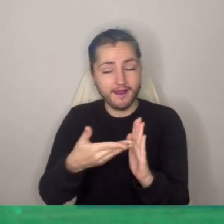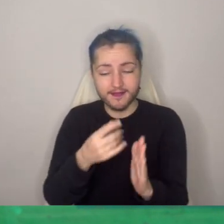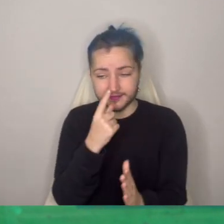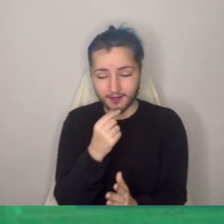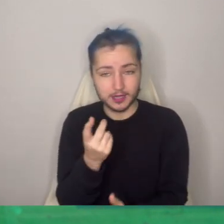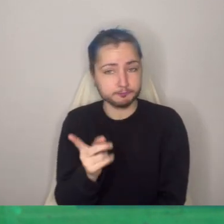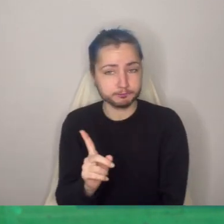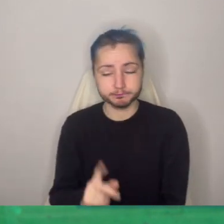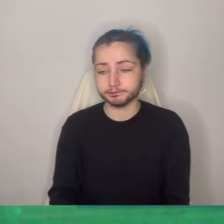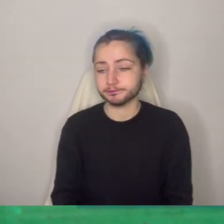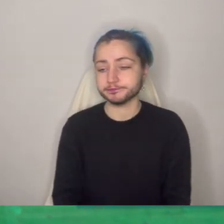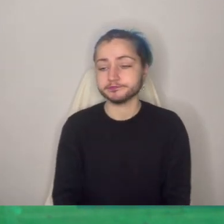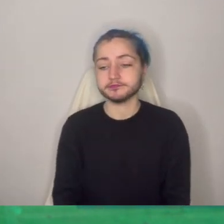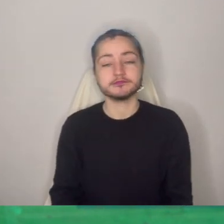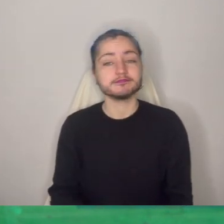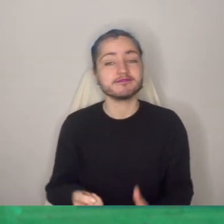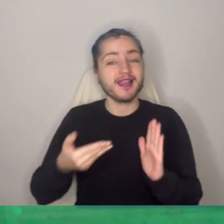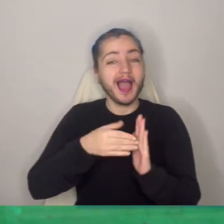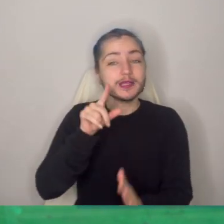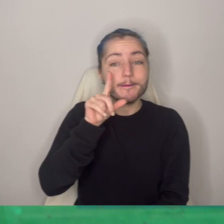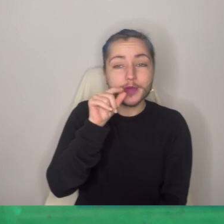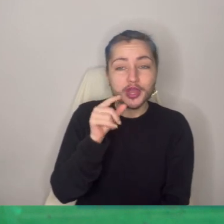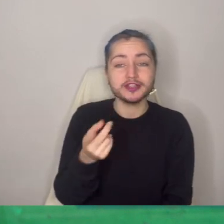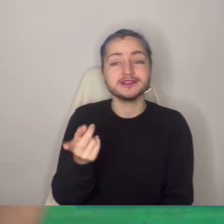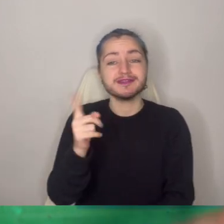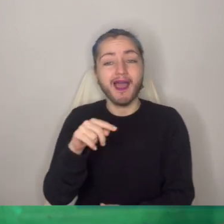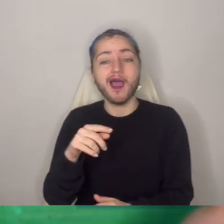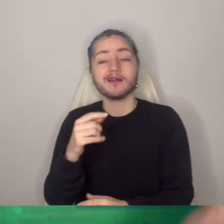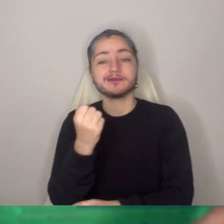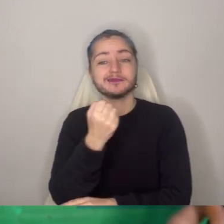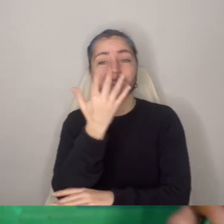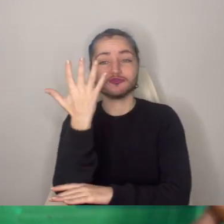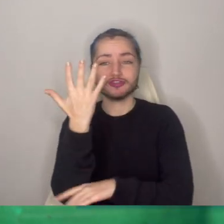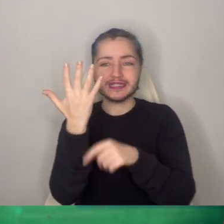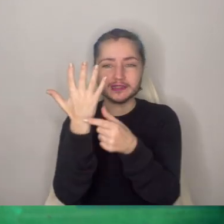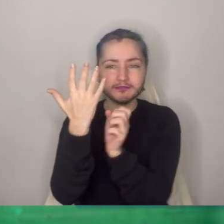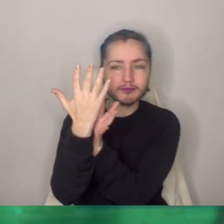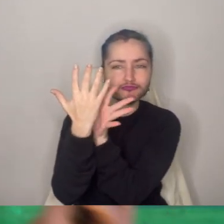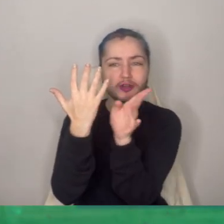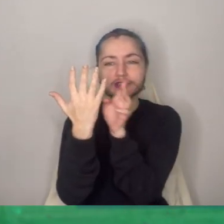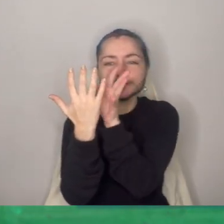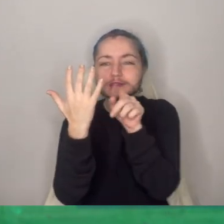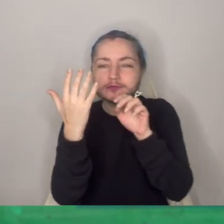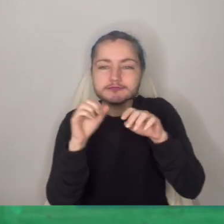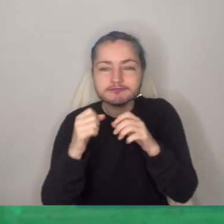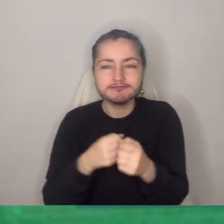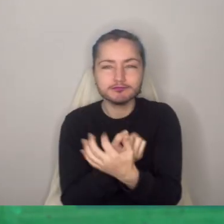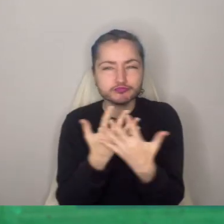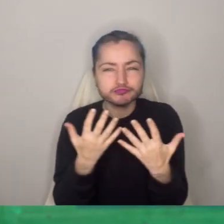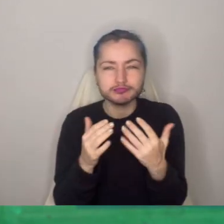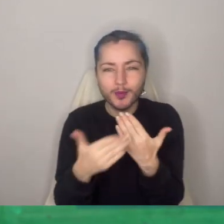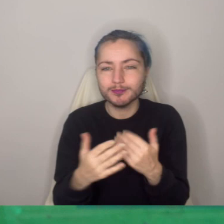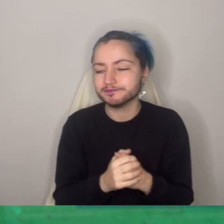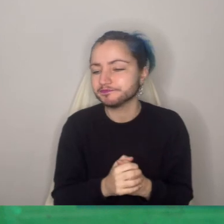is some birds and some branches. So finally, take your black ink